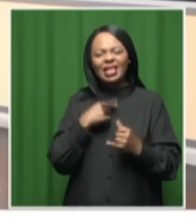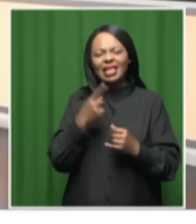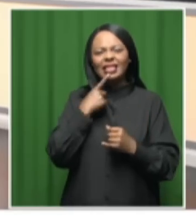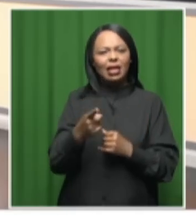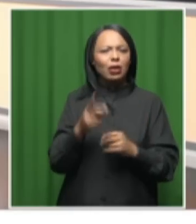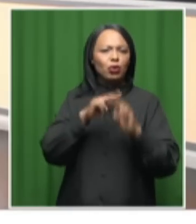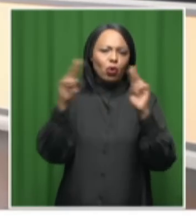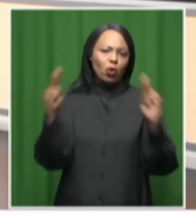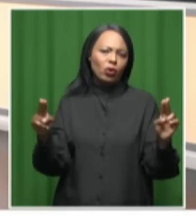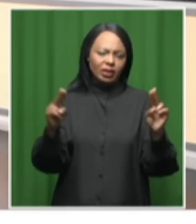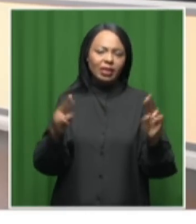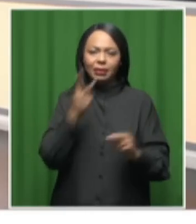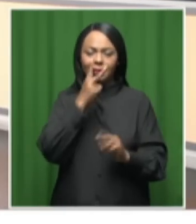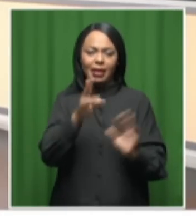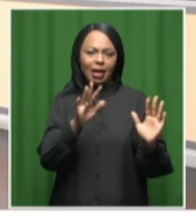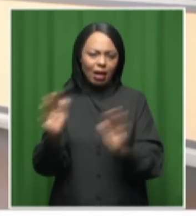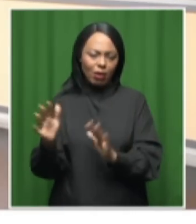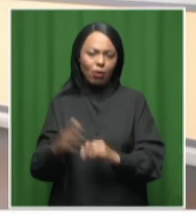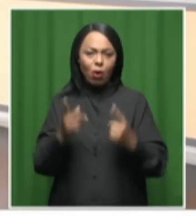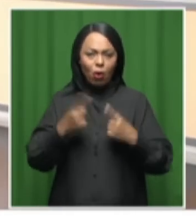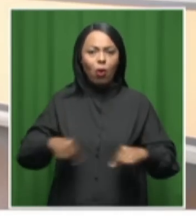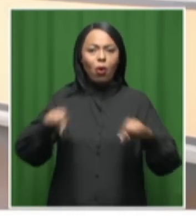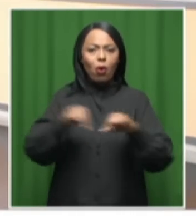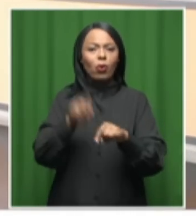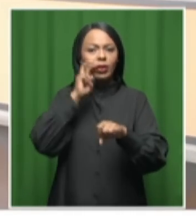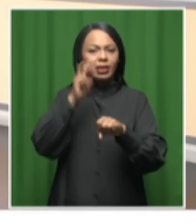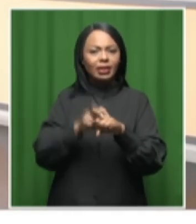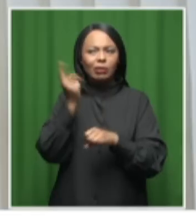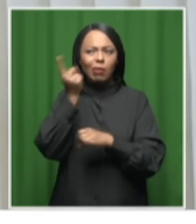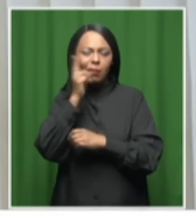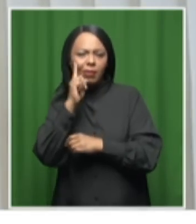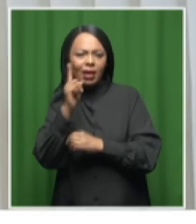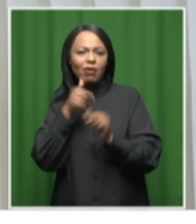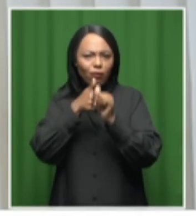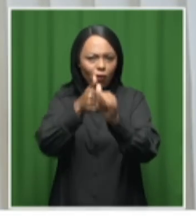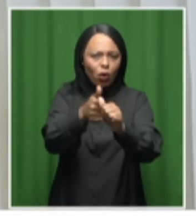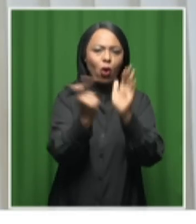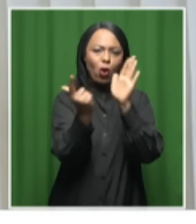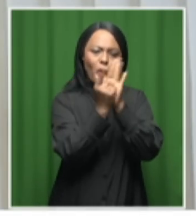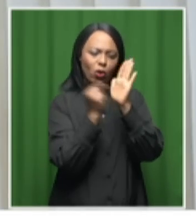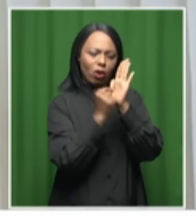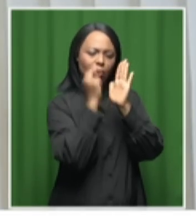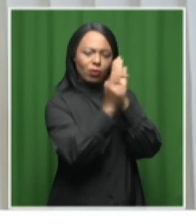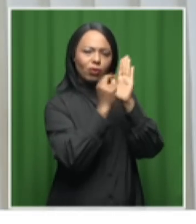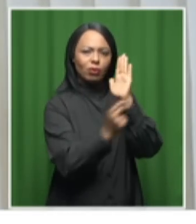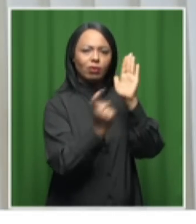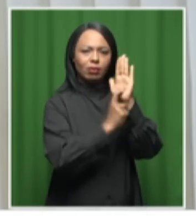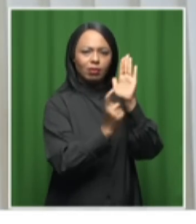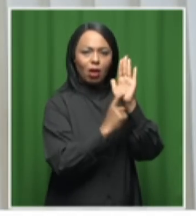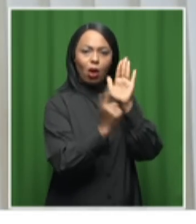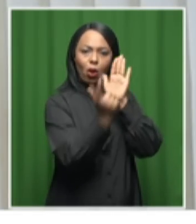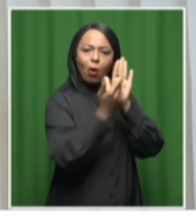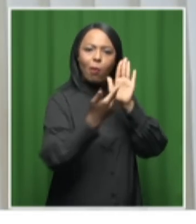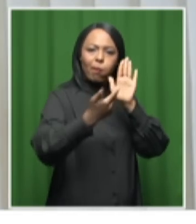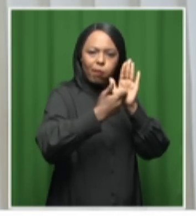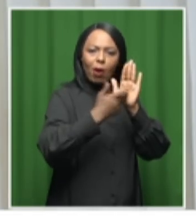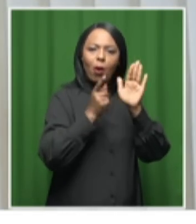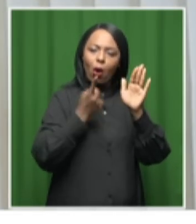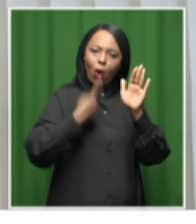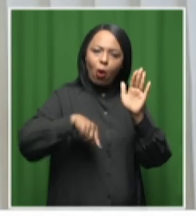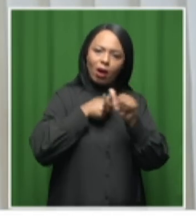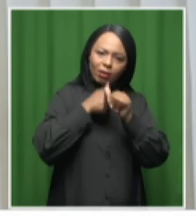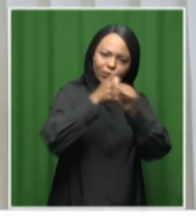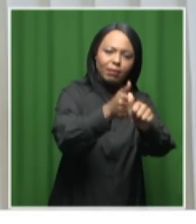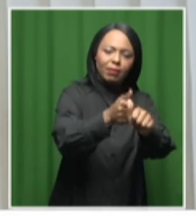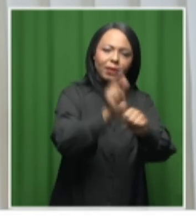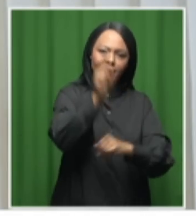sense. We all have to subscribe to a certain legal prescripts, whether we like it or not. In fact, the law is there to make sure that you all subscribe to it and you follow